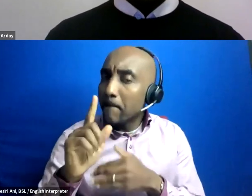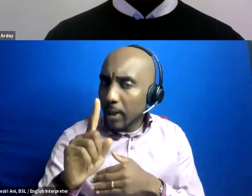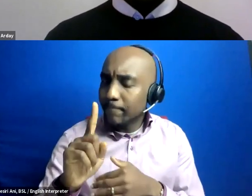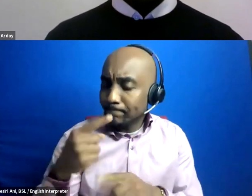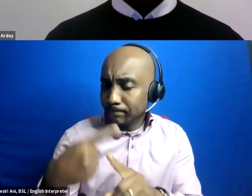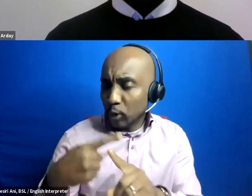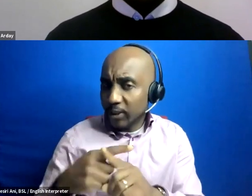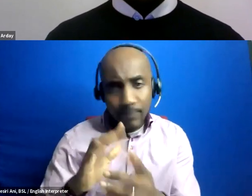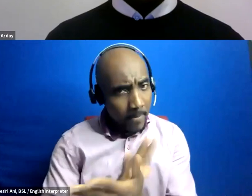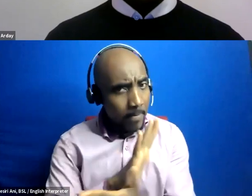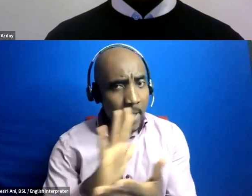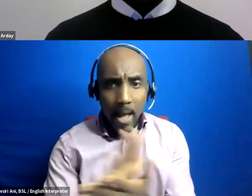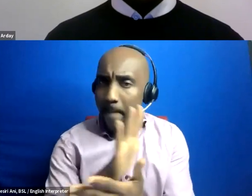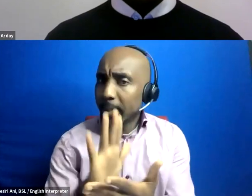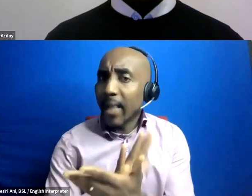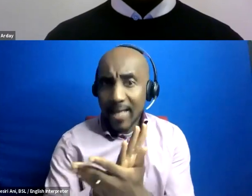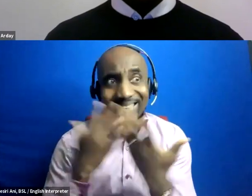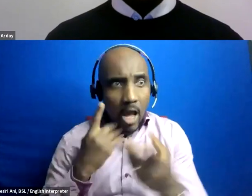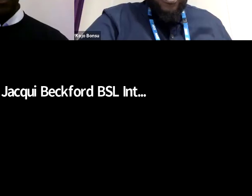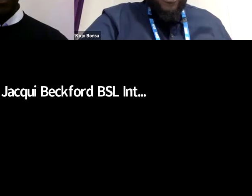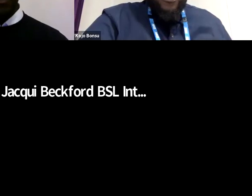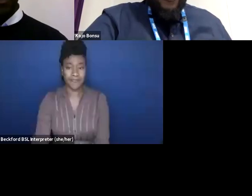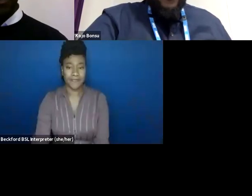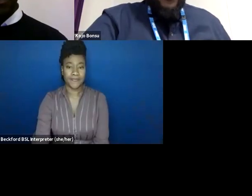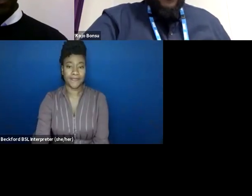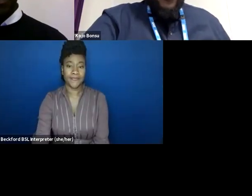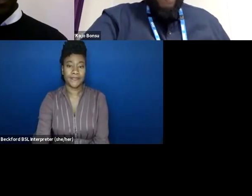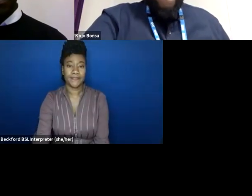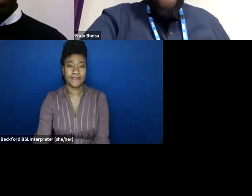feel glad that this whole thing has sparked a conversation. Mm. Positive.